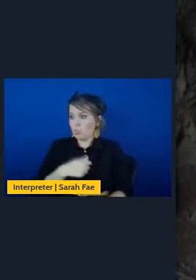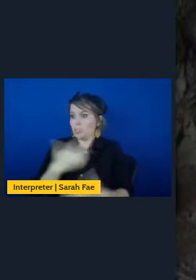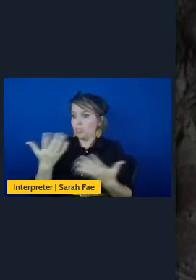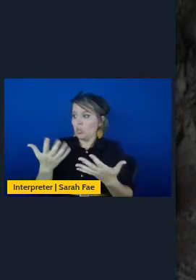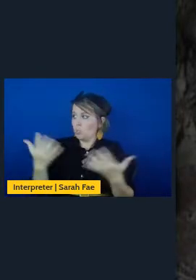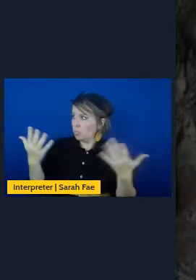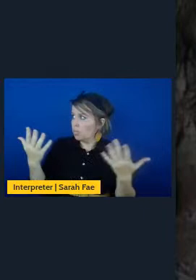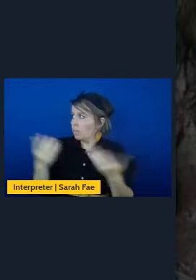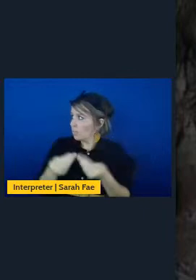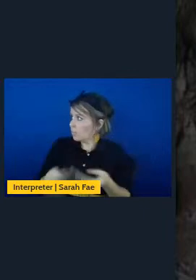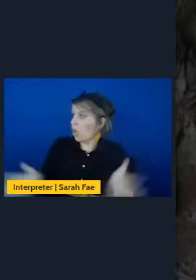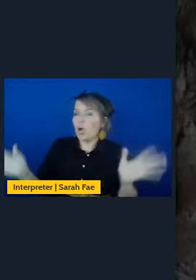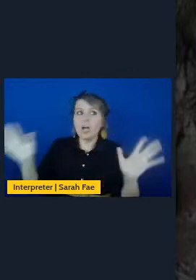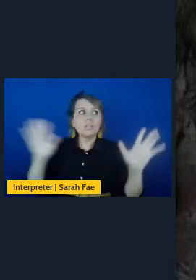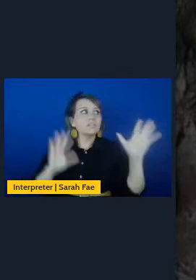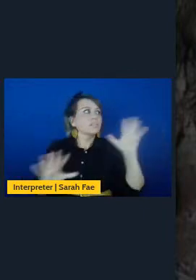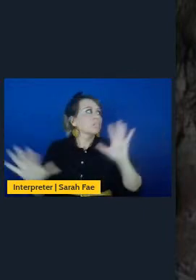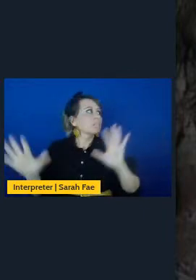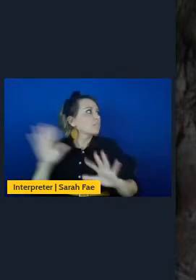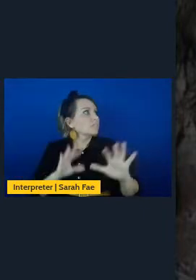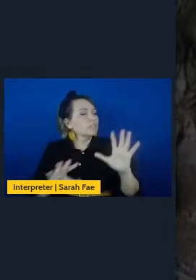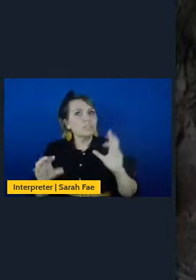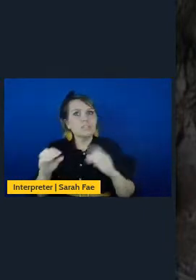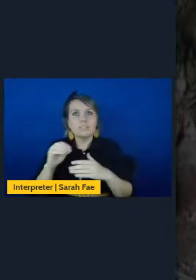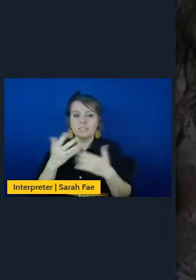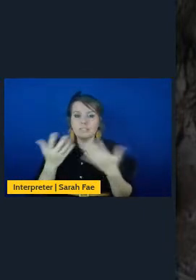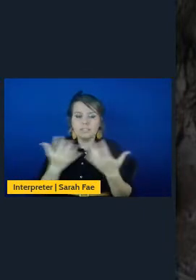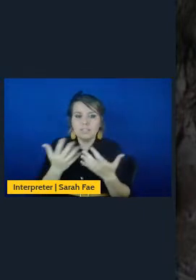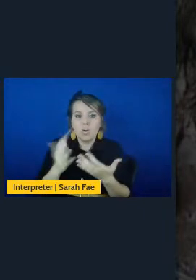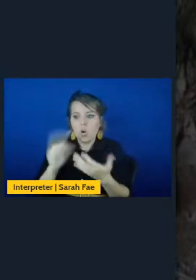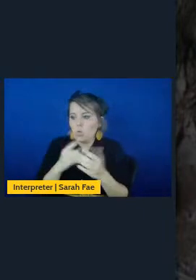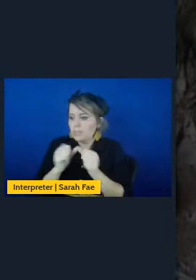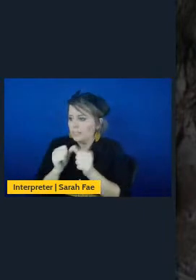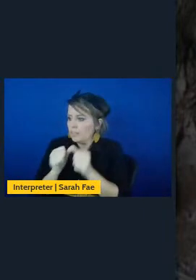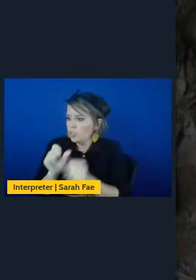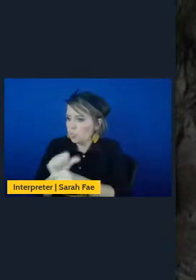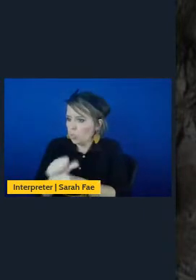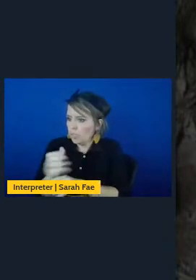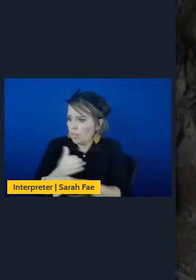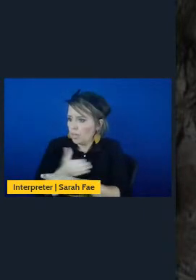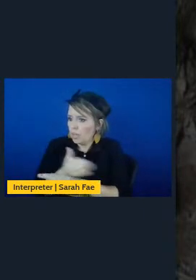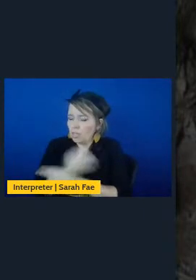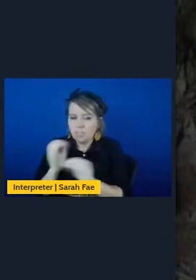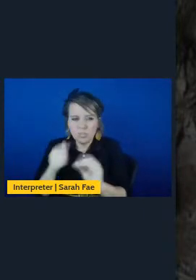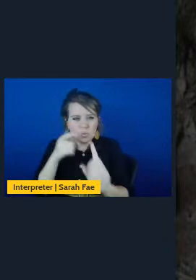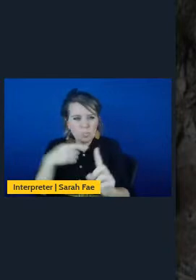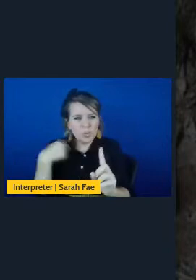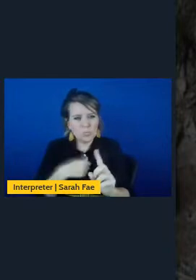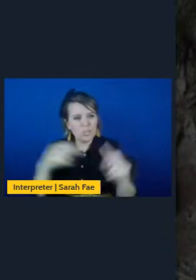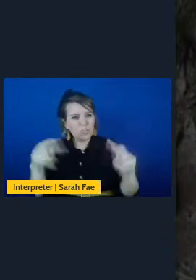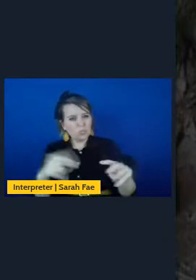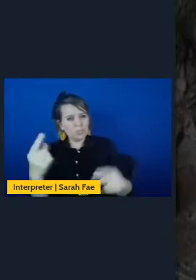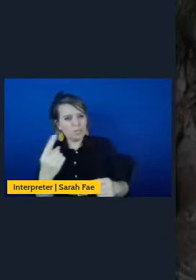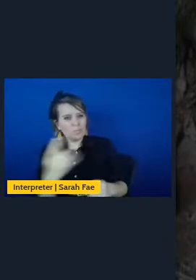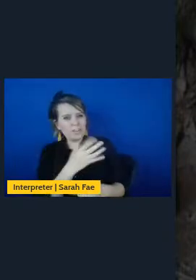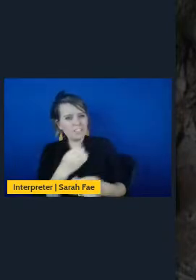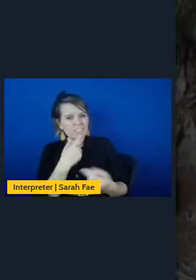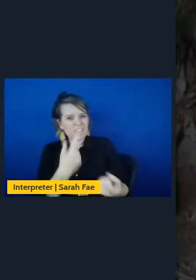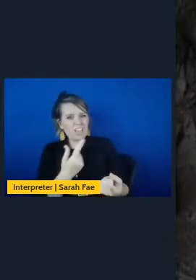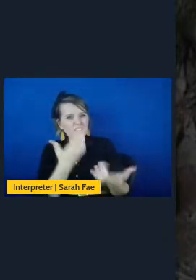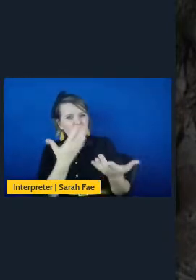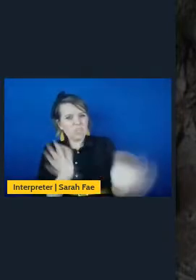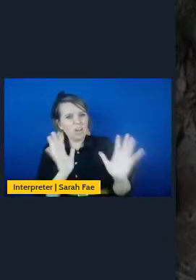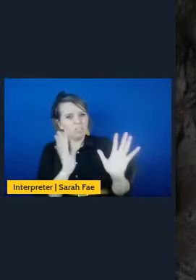in the weeds of continuous delivery and always working on things that there's no point at which we look at something and declare it basically